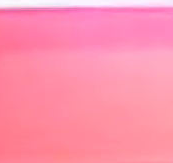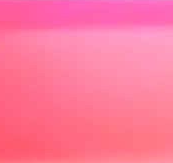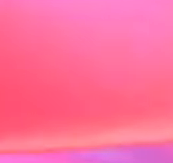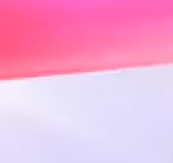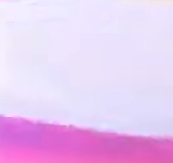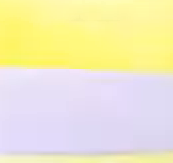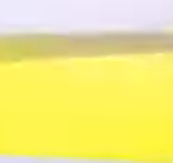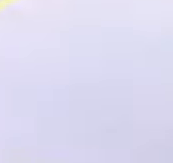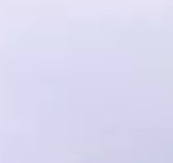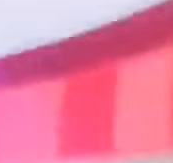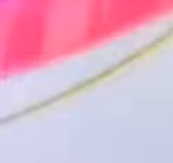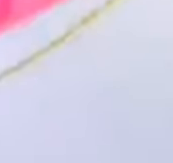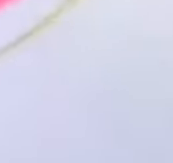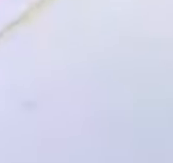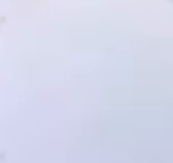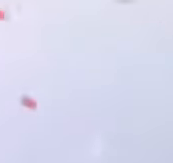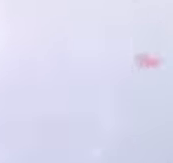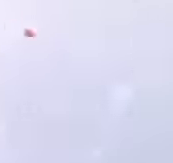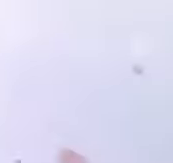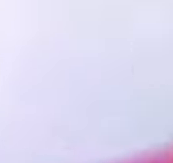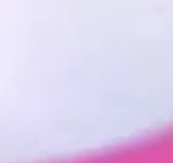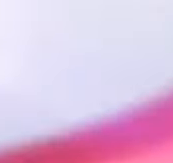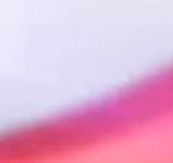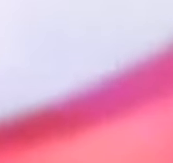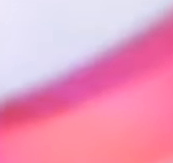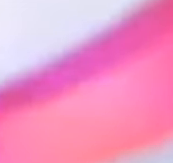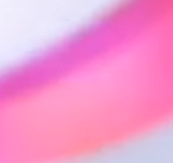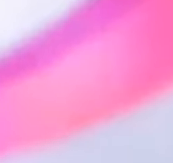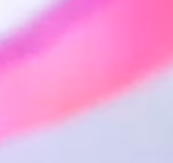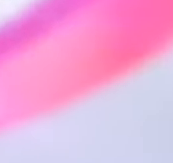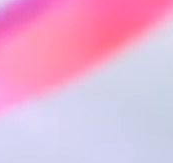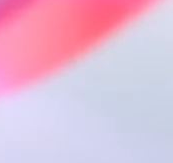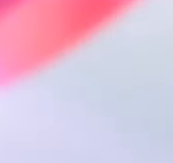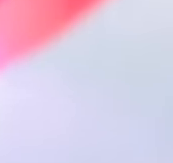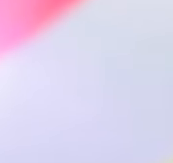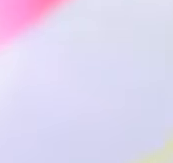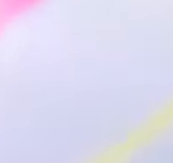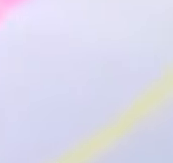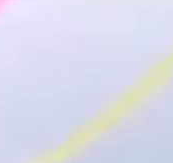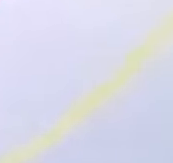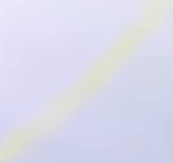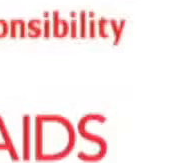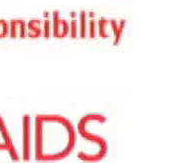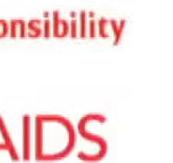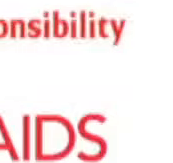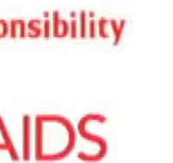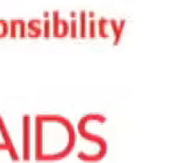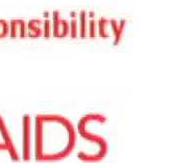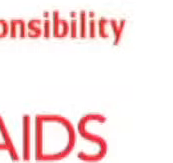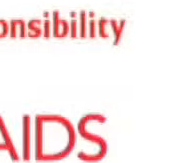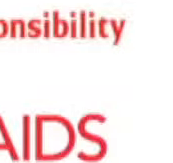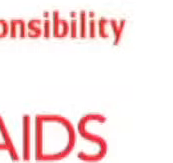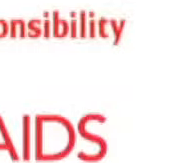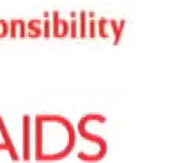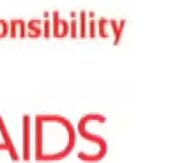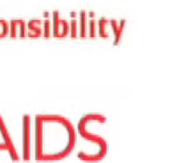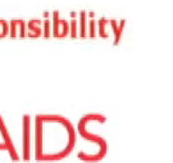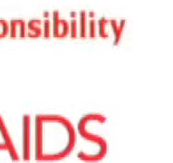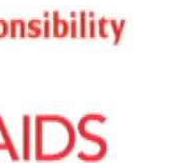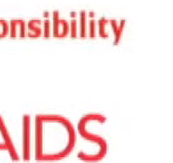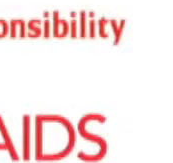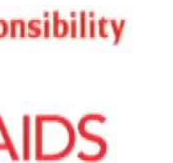95-95-95. You and me stood together, united. We have a shared responsibility. Eswatini,